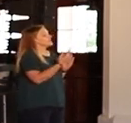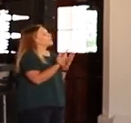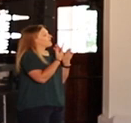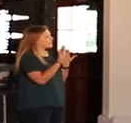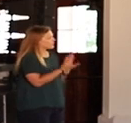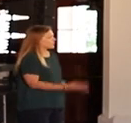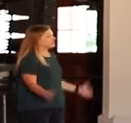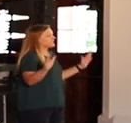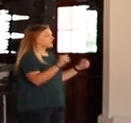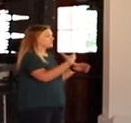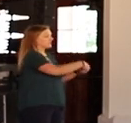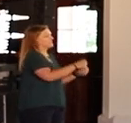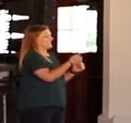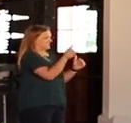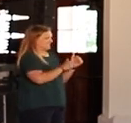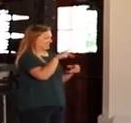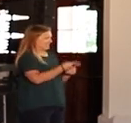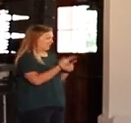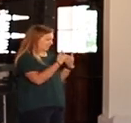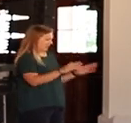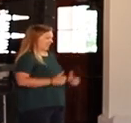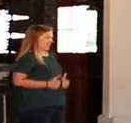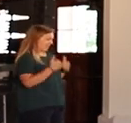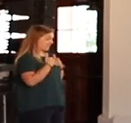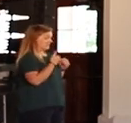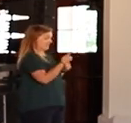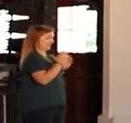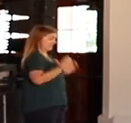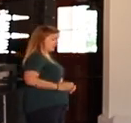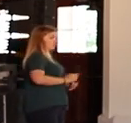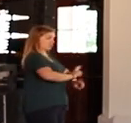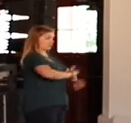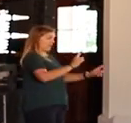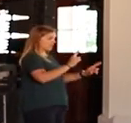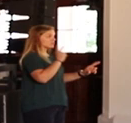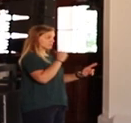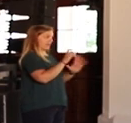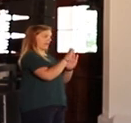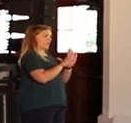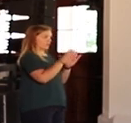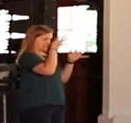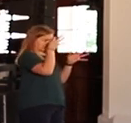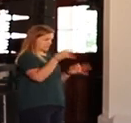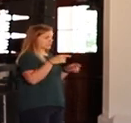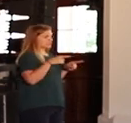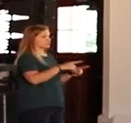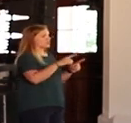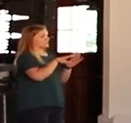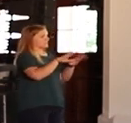to participate in public life, a citizen who was ready and able to make ethical decisions in a system of